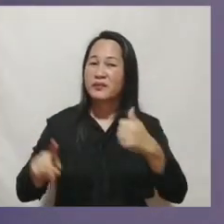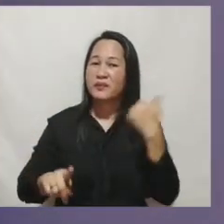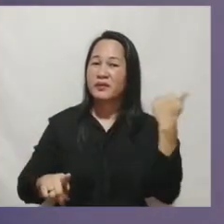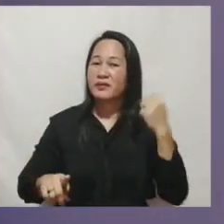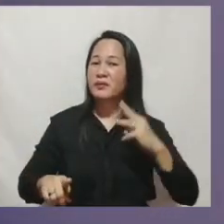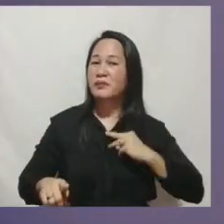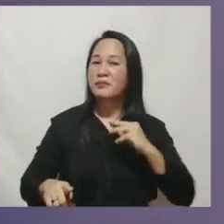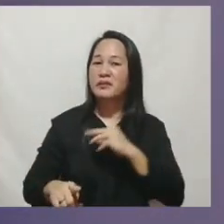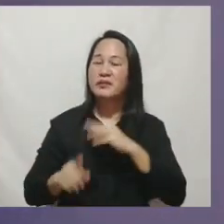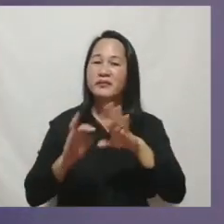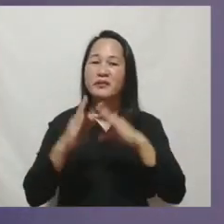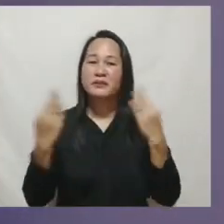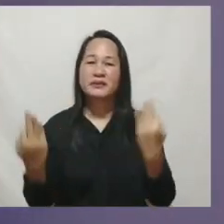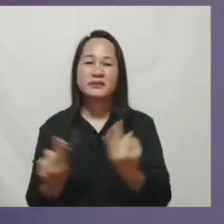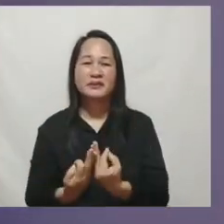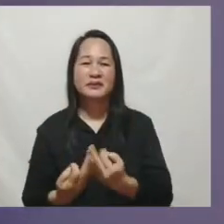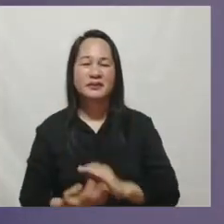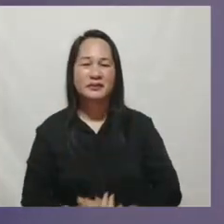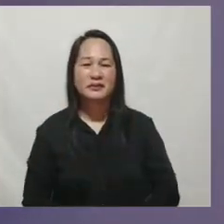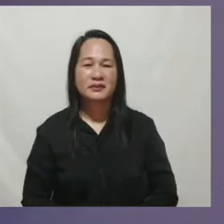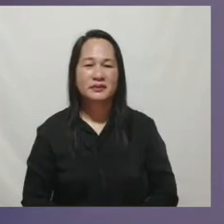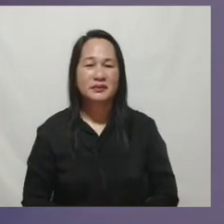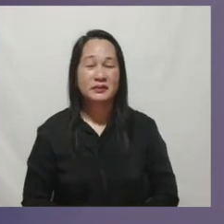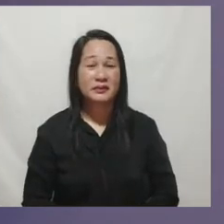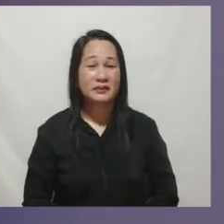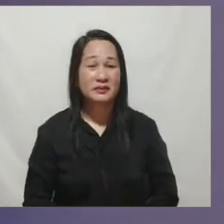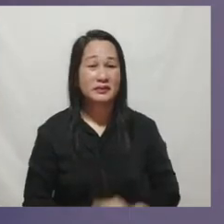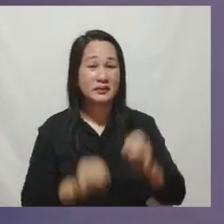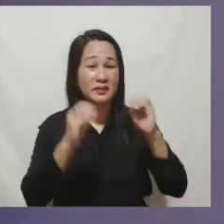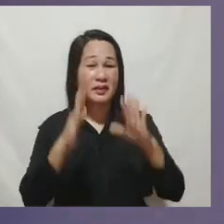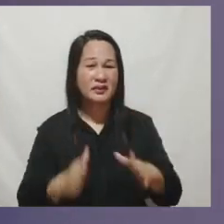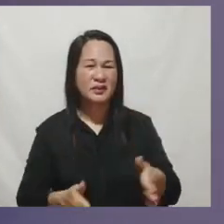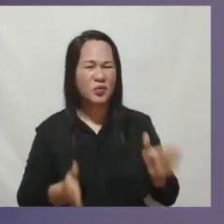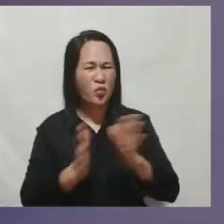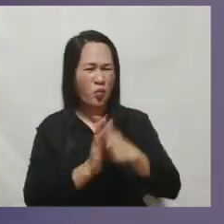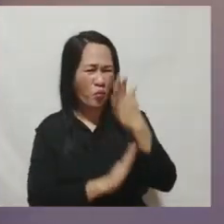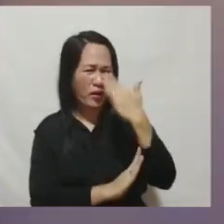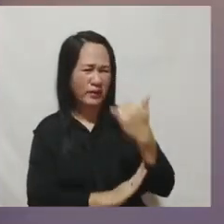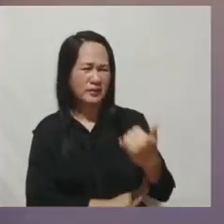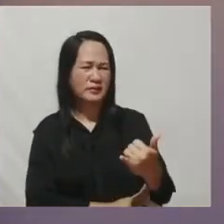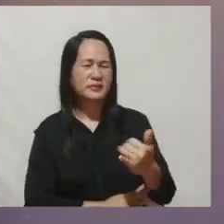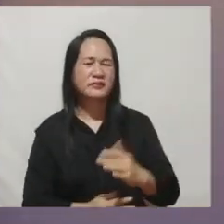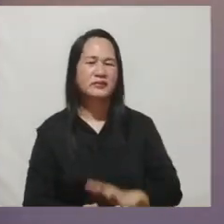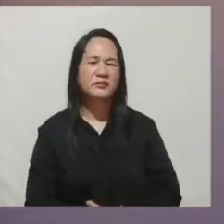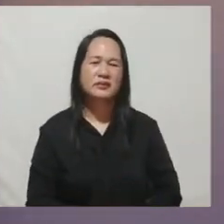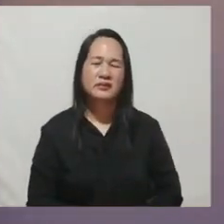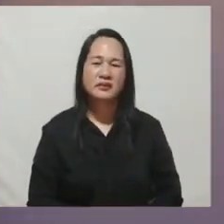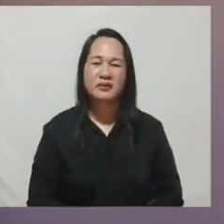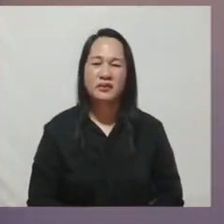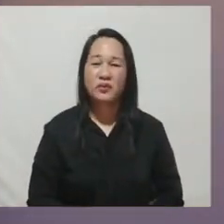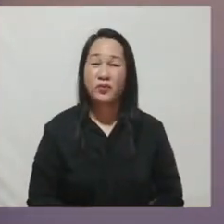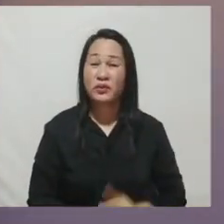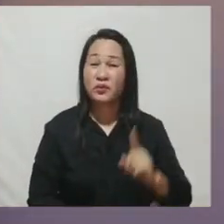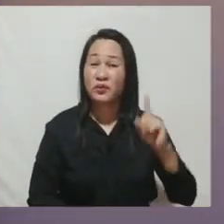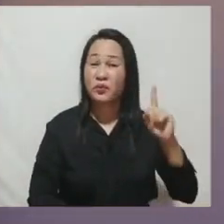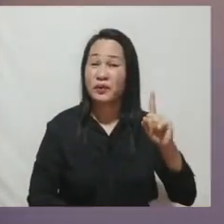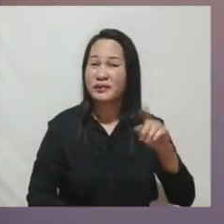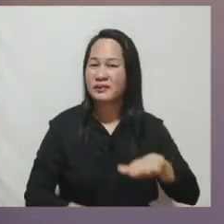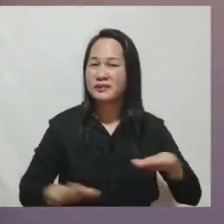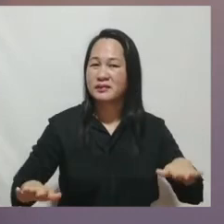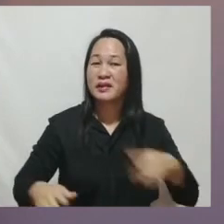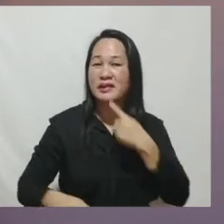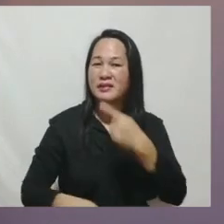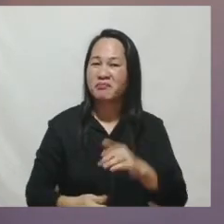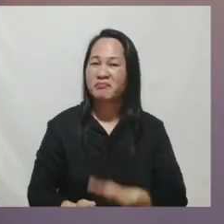The teacher asked, why? And one of the children said that the child was probably